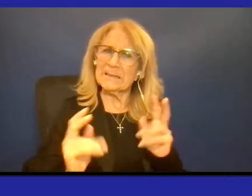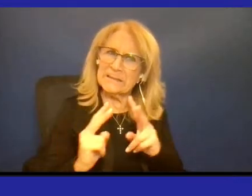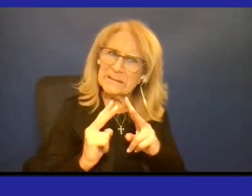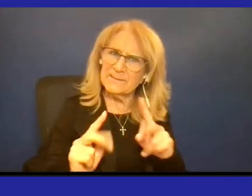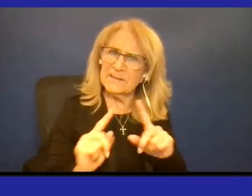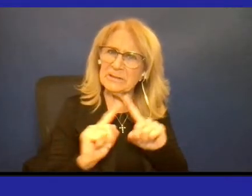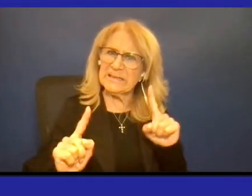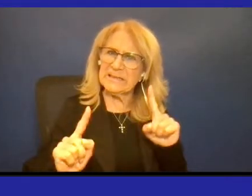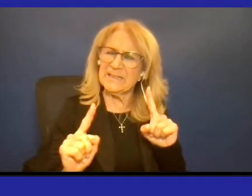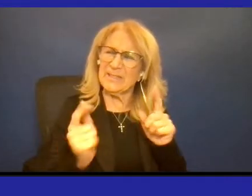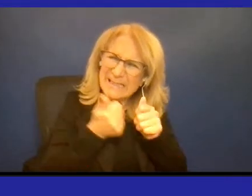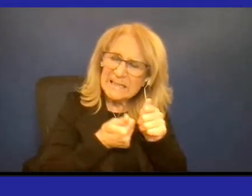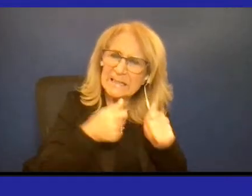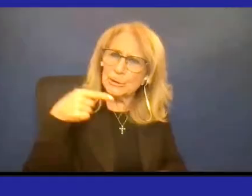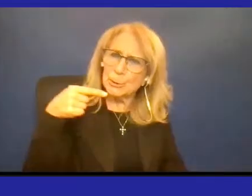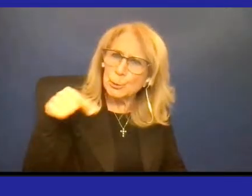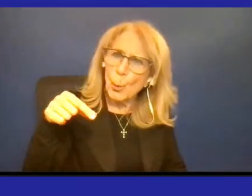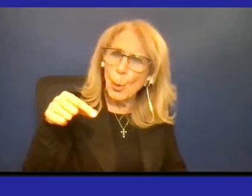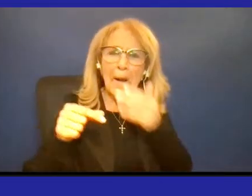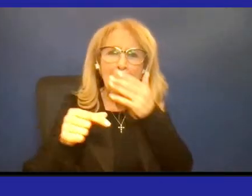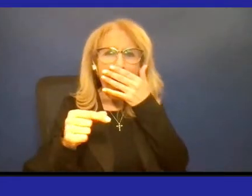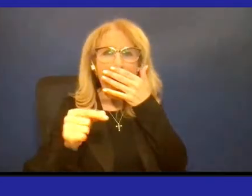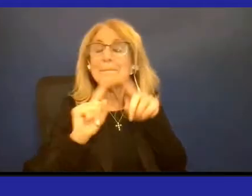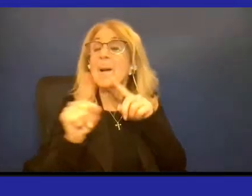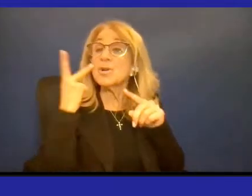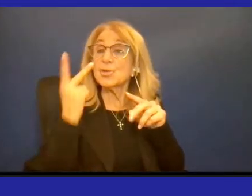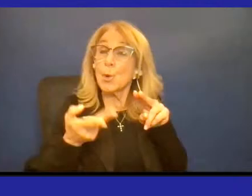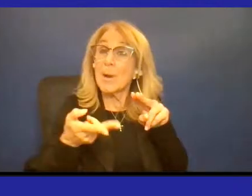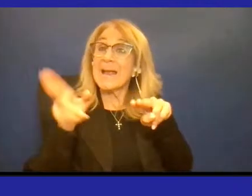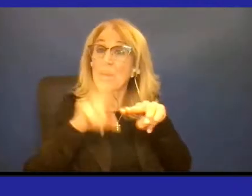quarter. But we did see an increase in women